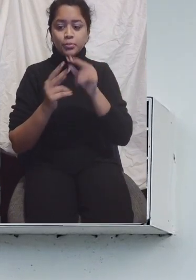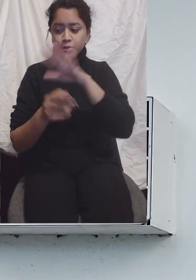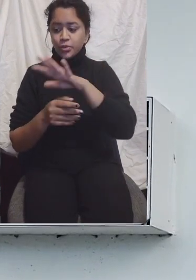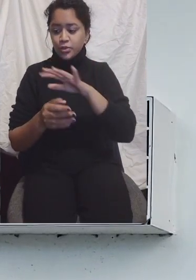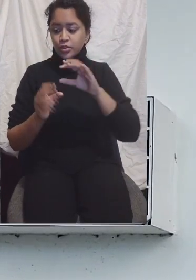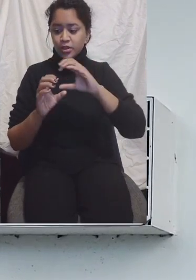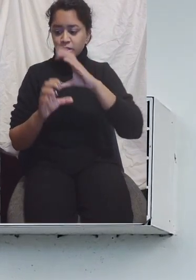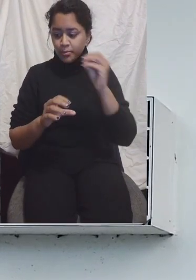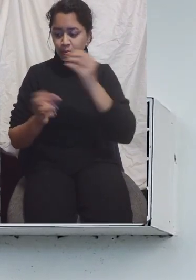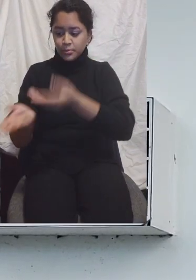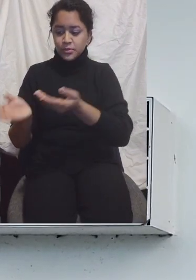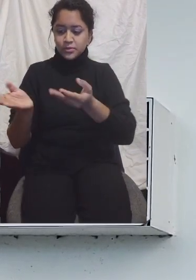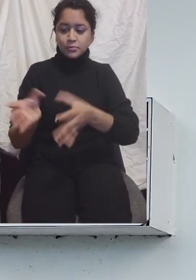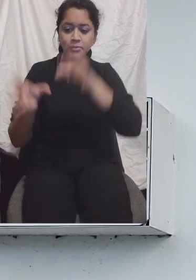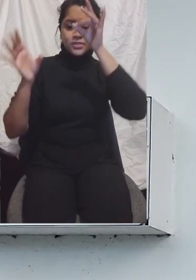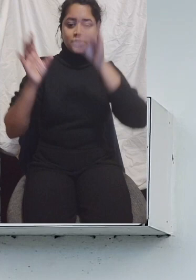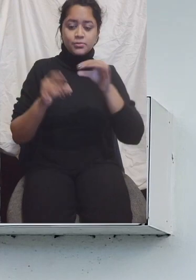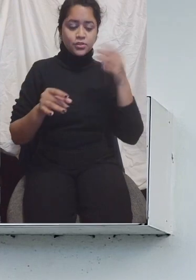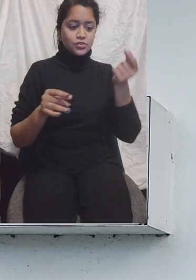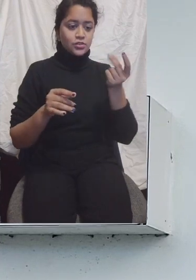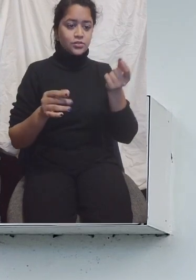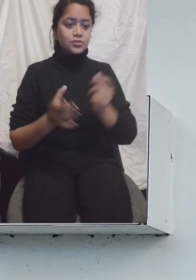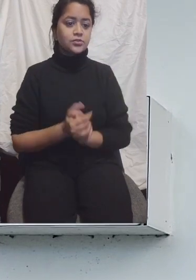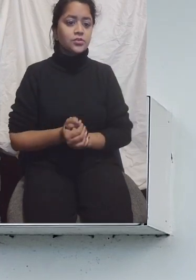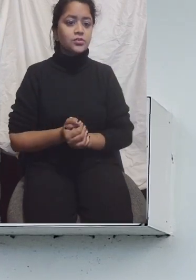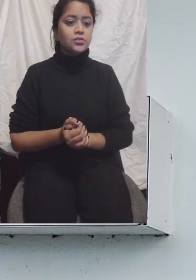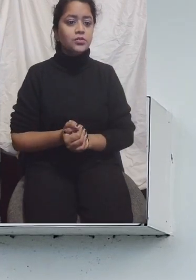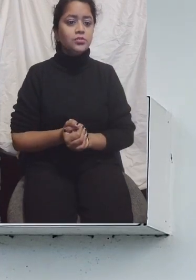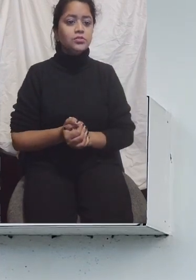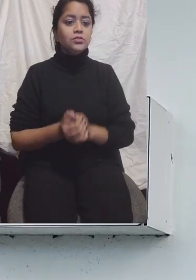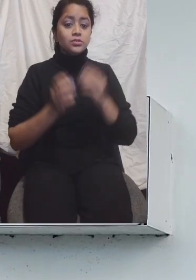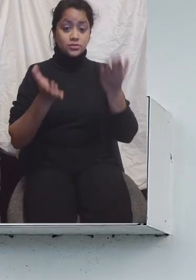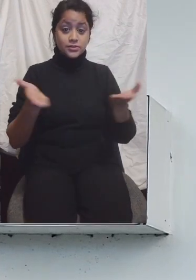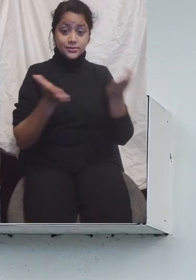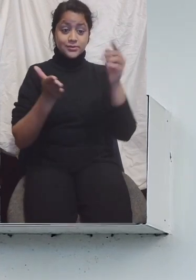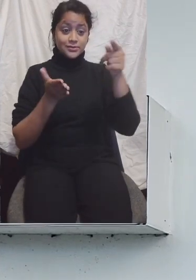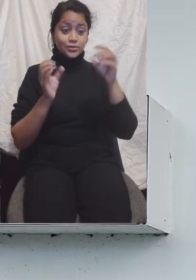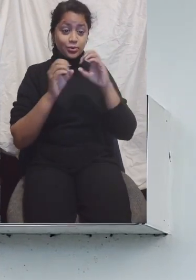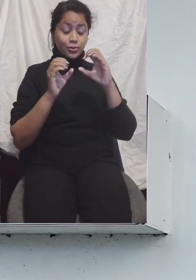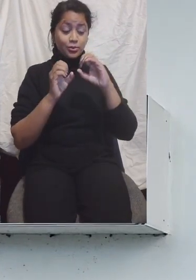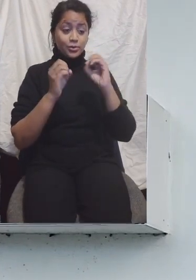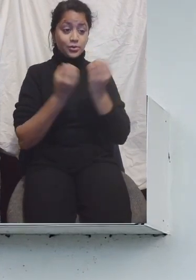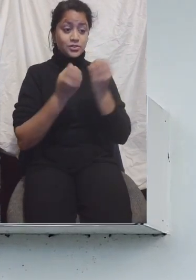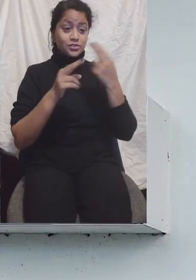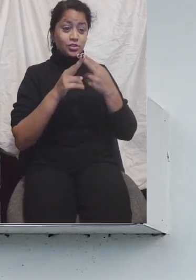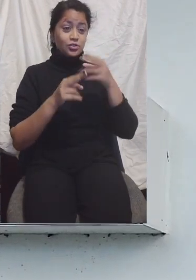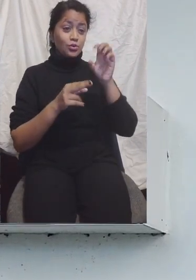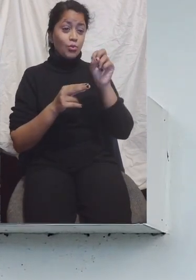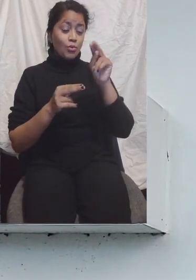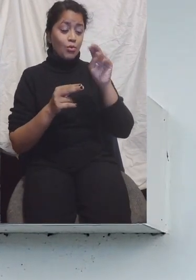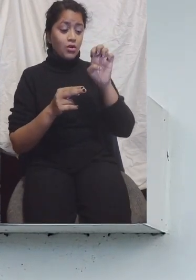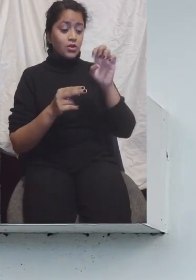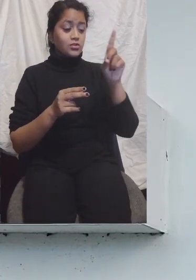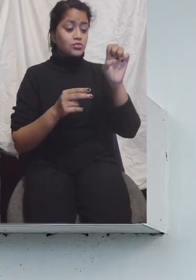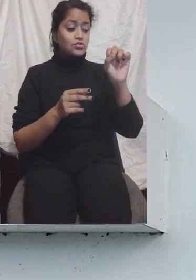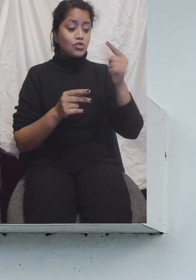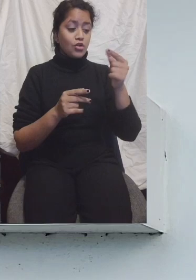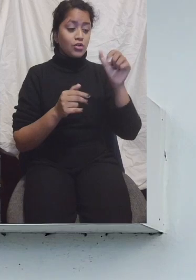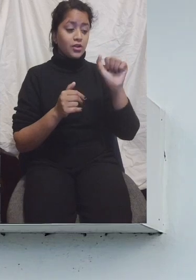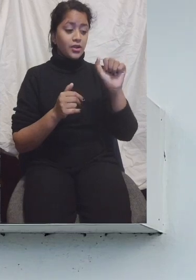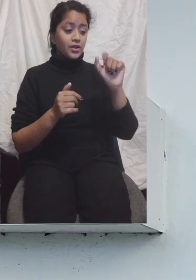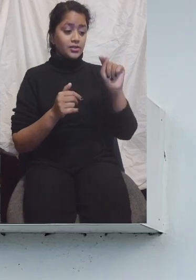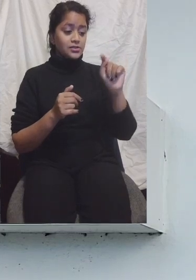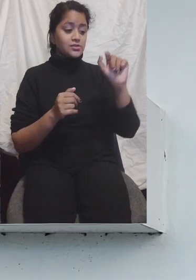other end they get picked up by the porters and the rescue partners. It's very straightforward. Are there any other places you would